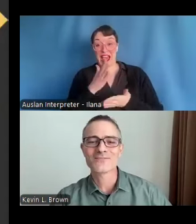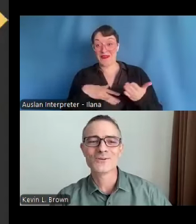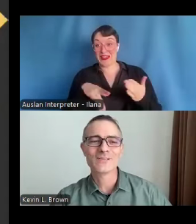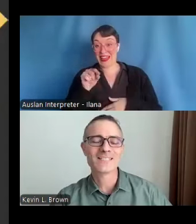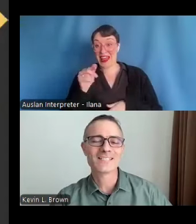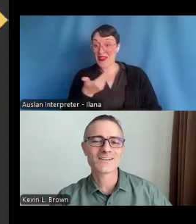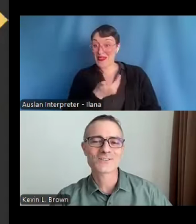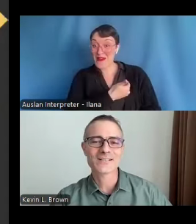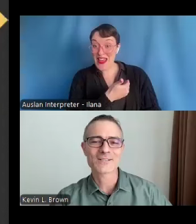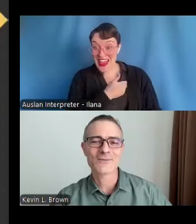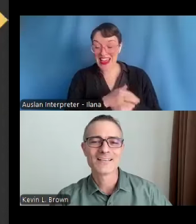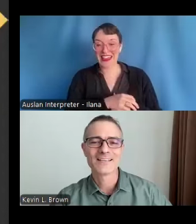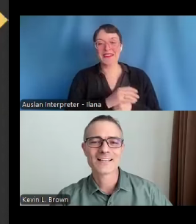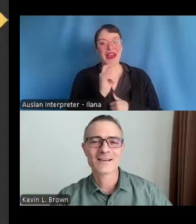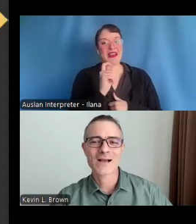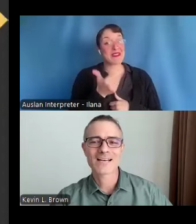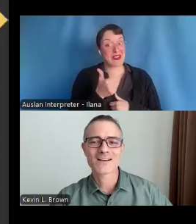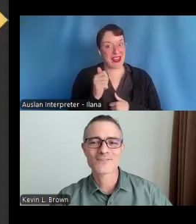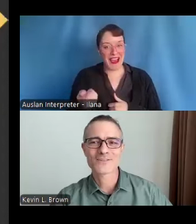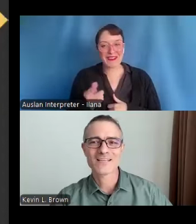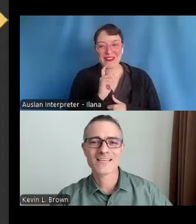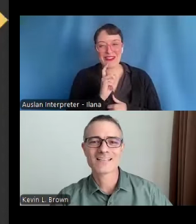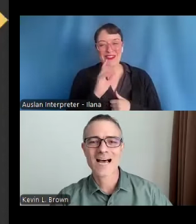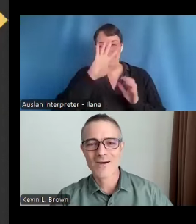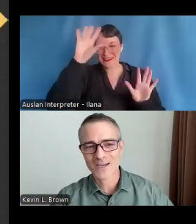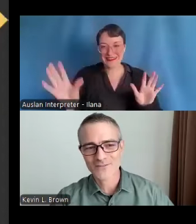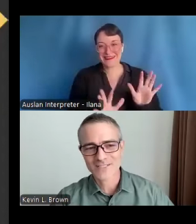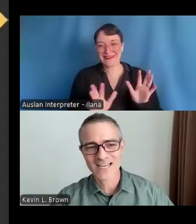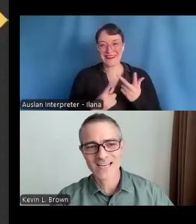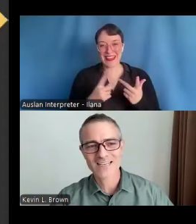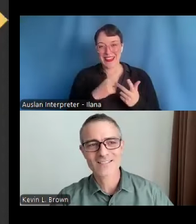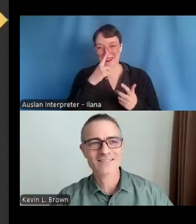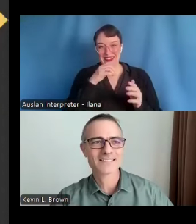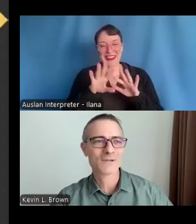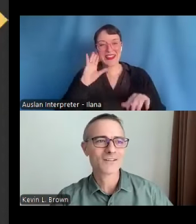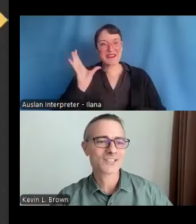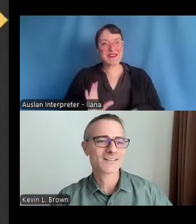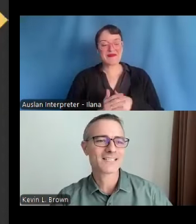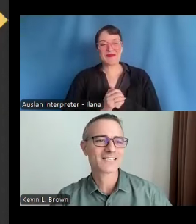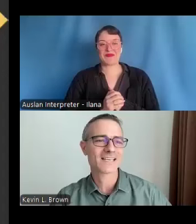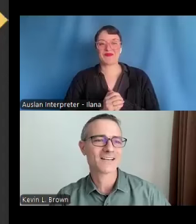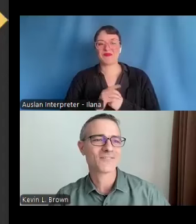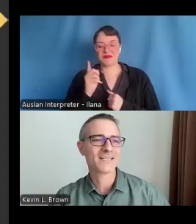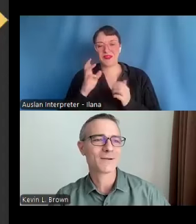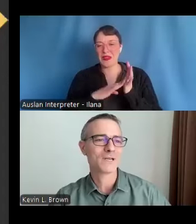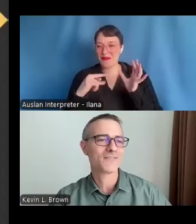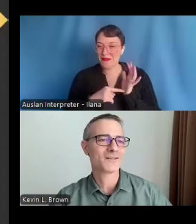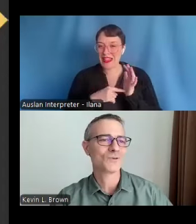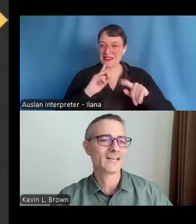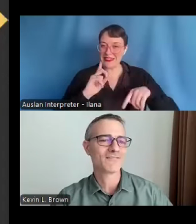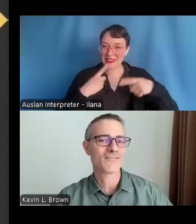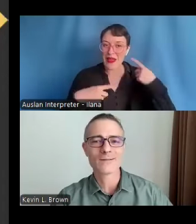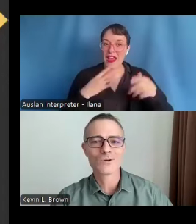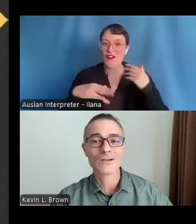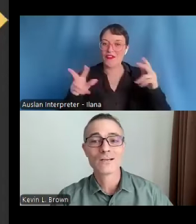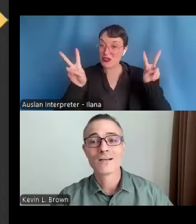of you in the country. So I think Matt covered the topic for today's knowledge series: to get funding, be fundable